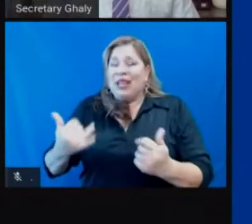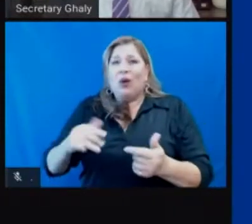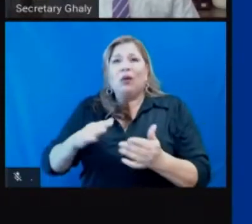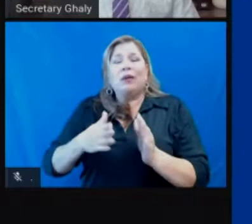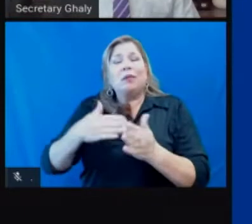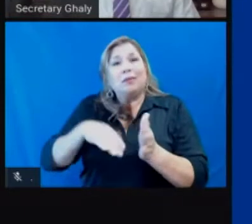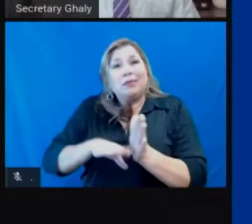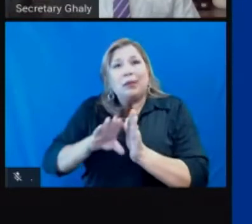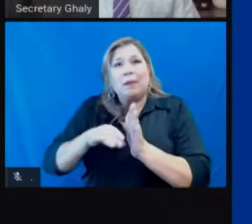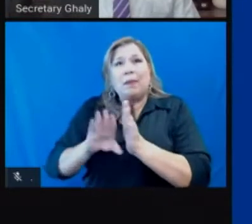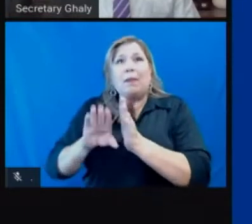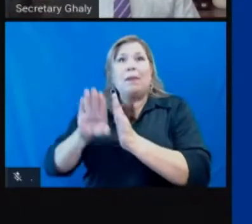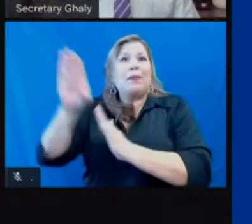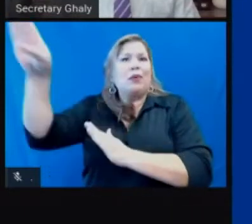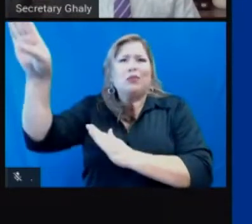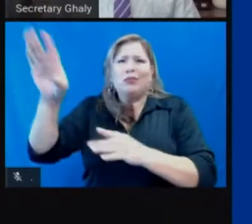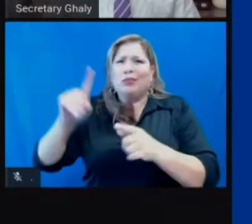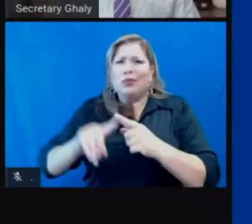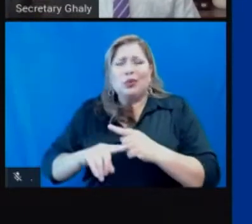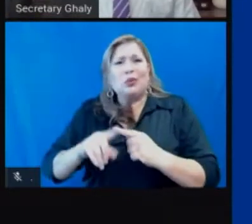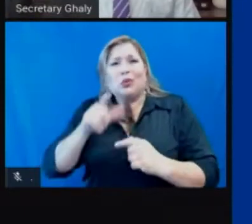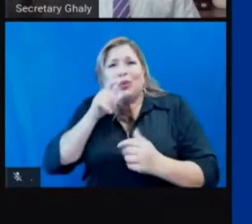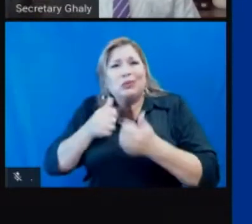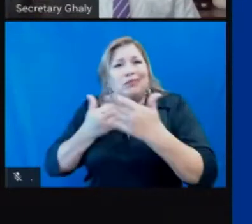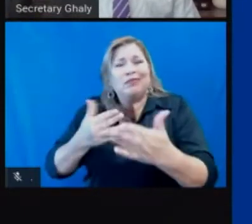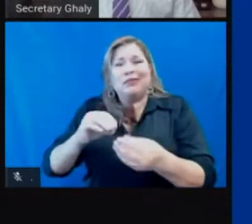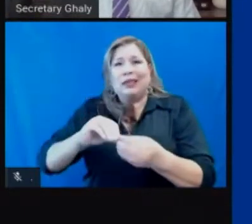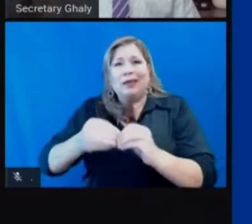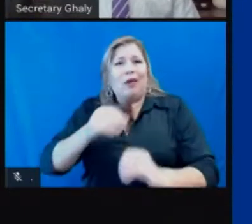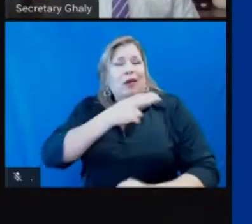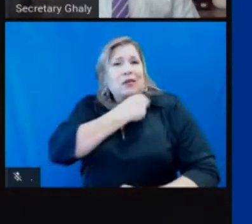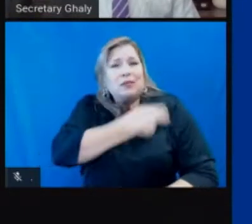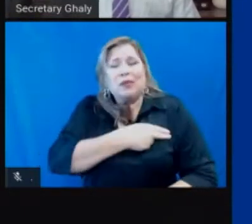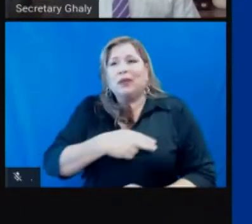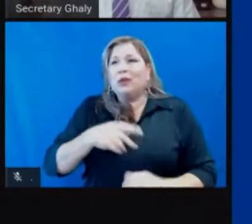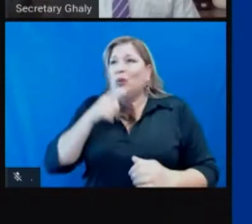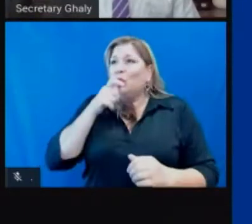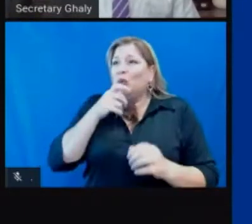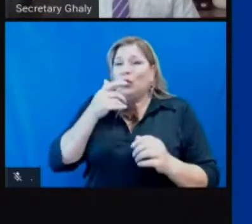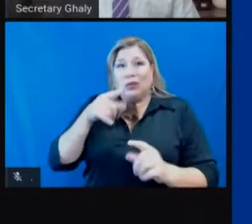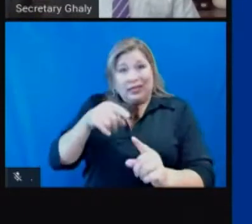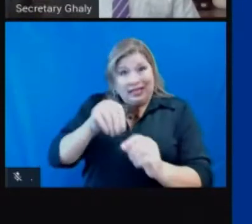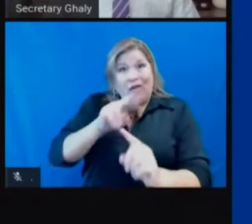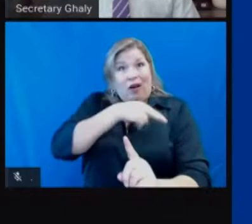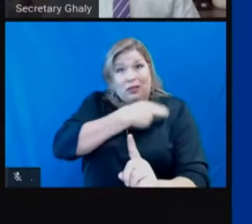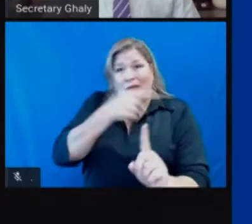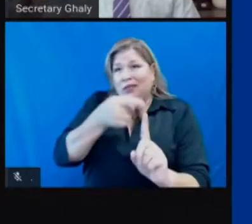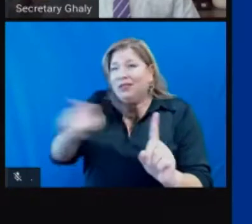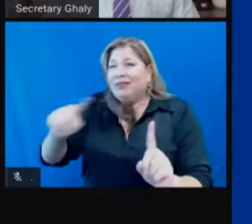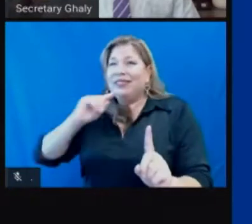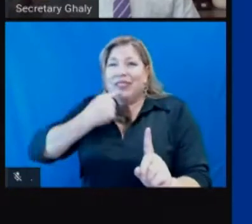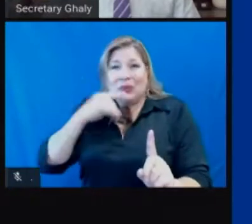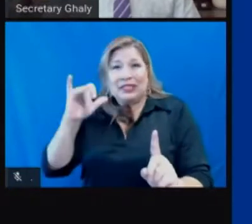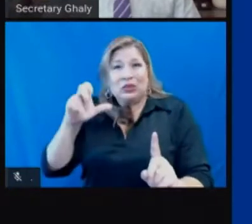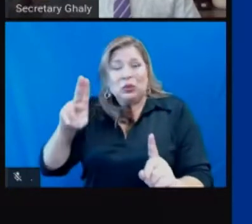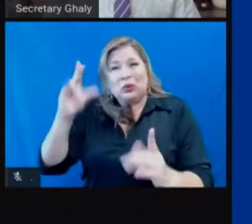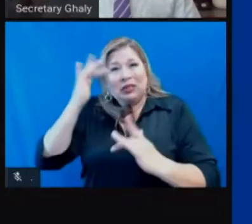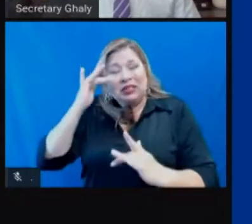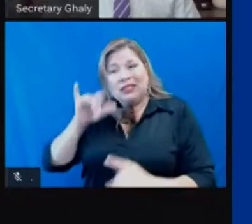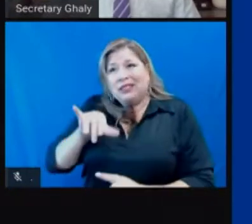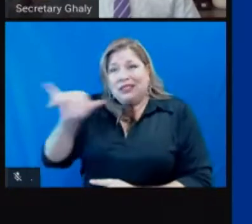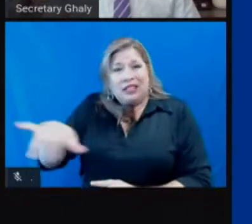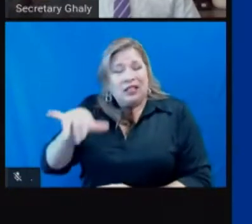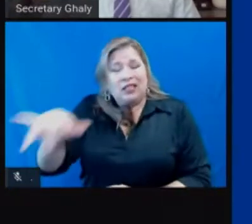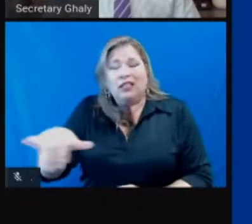high hospitalizations and intensive care unit stays, that a number of states are making difficult decisions about how